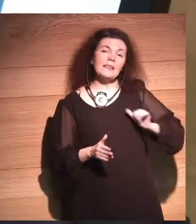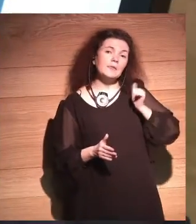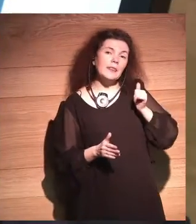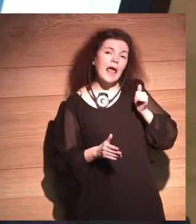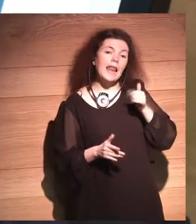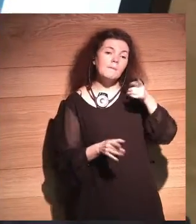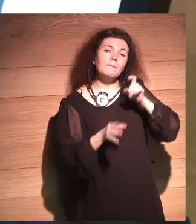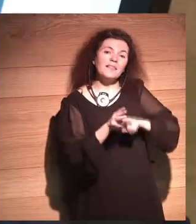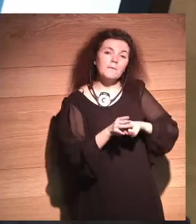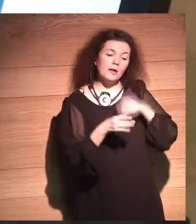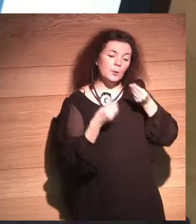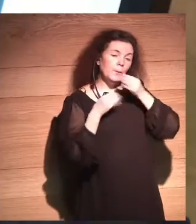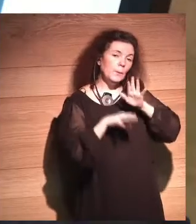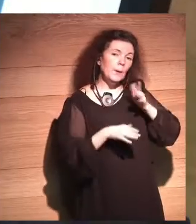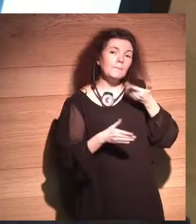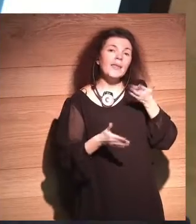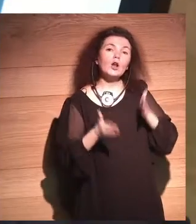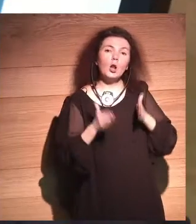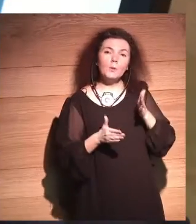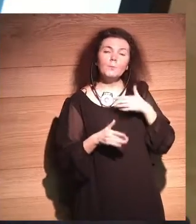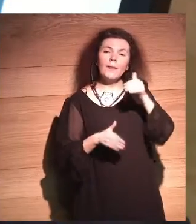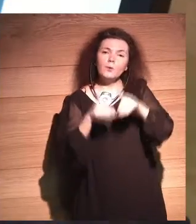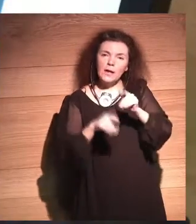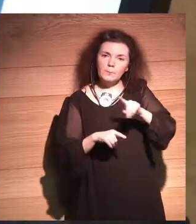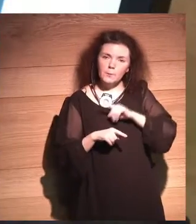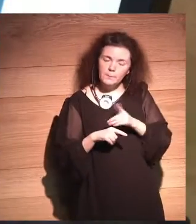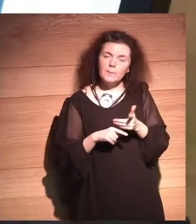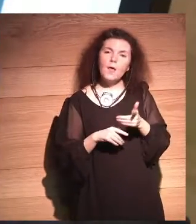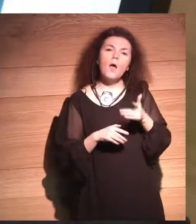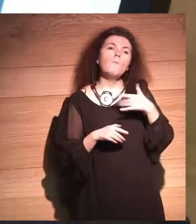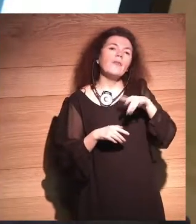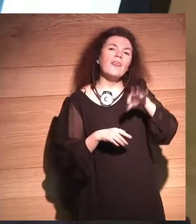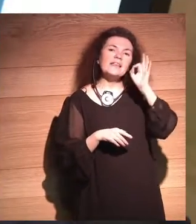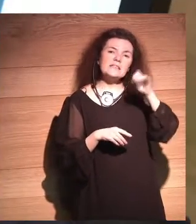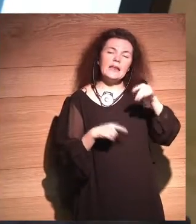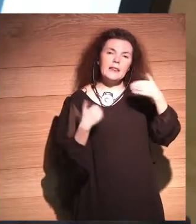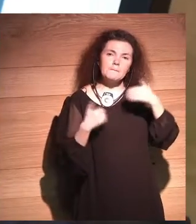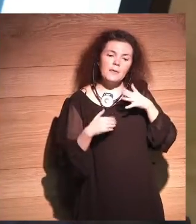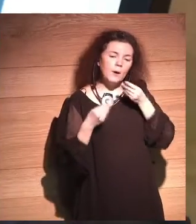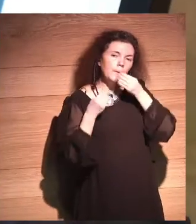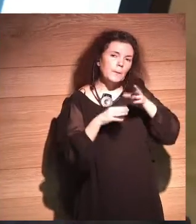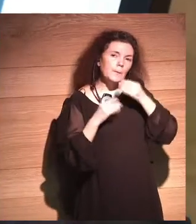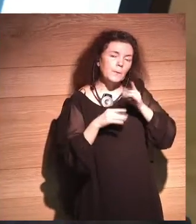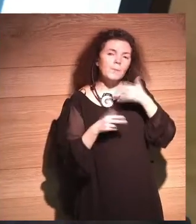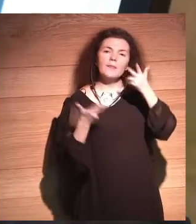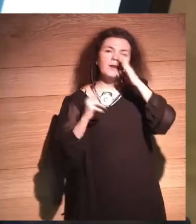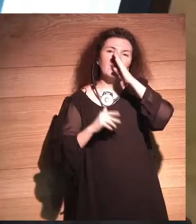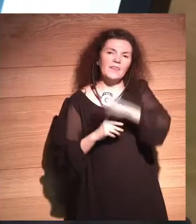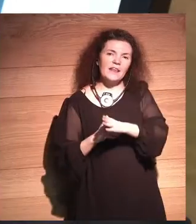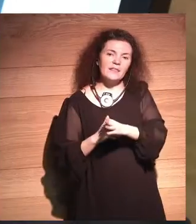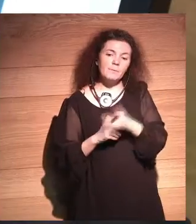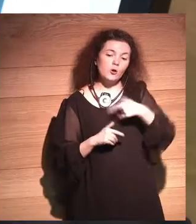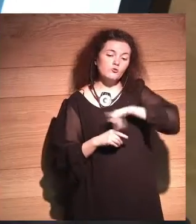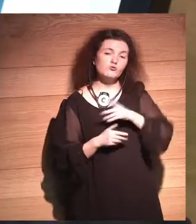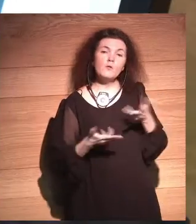behalf. It can vote for me, it can make decisions for me, we can have direct democracy, but we never have to get off the sofa because